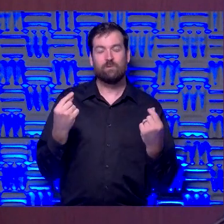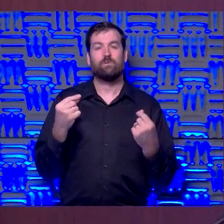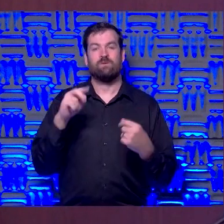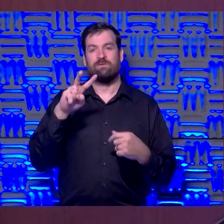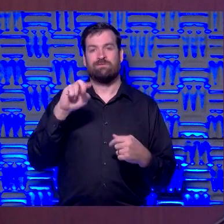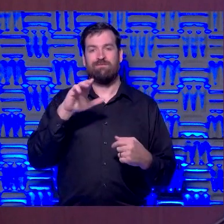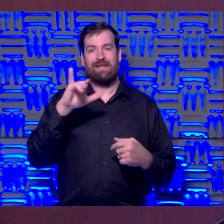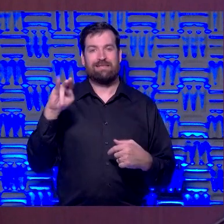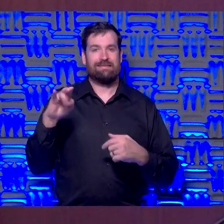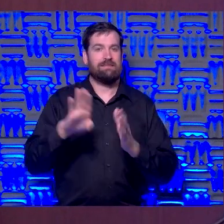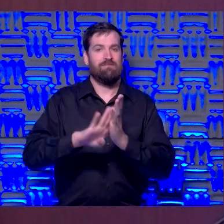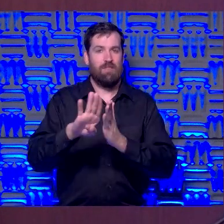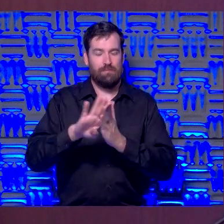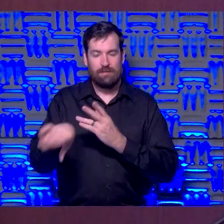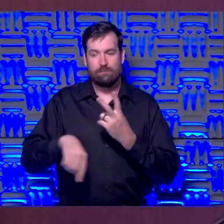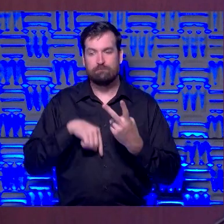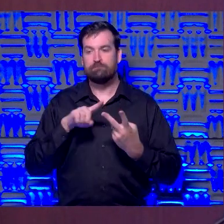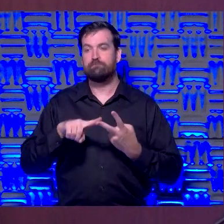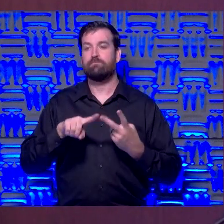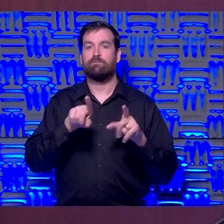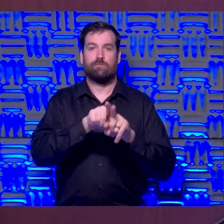vaccine development, but also,